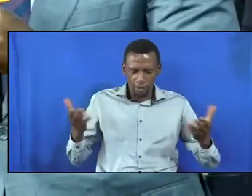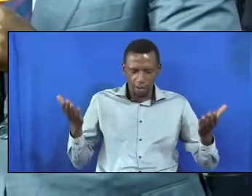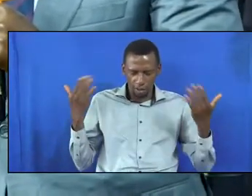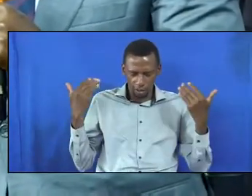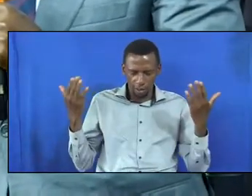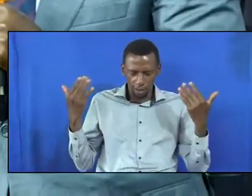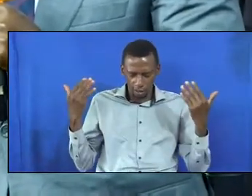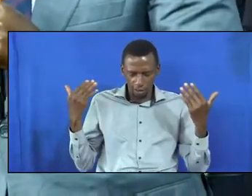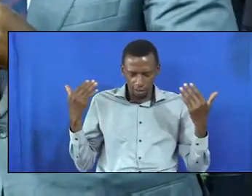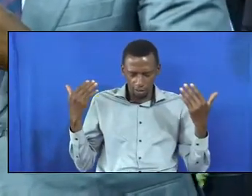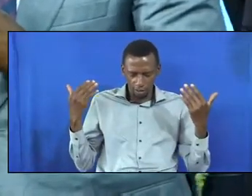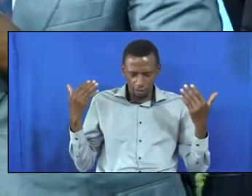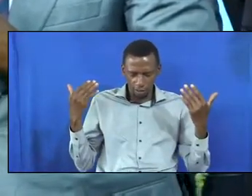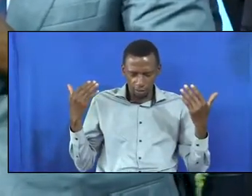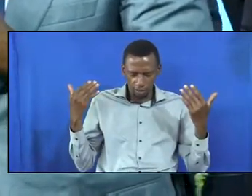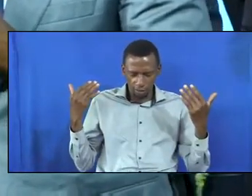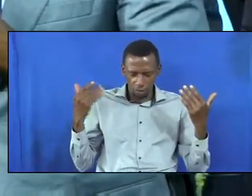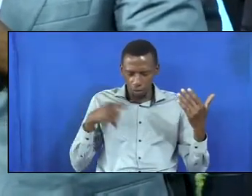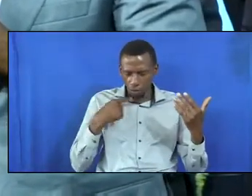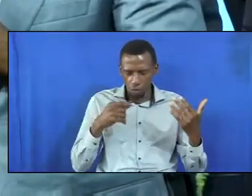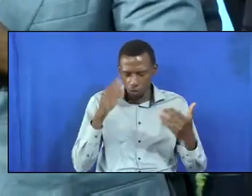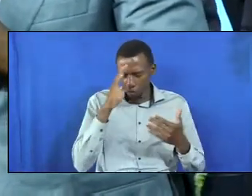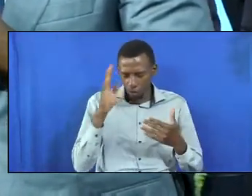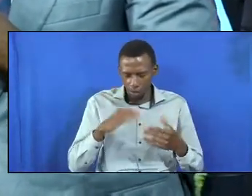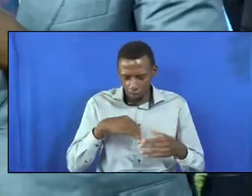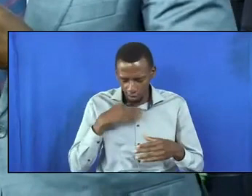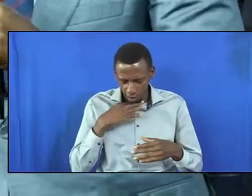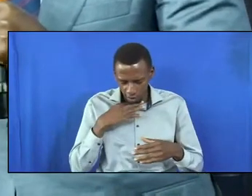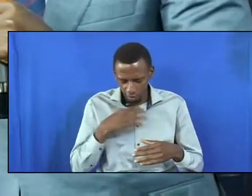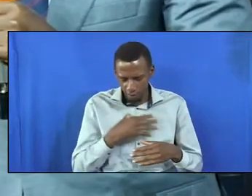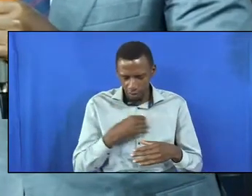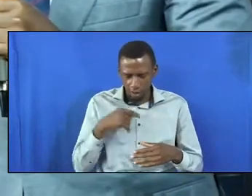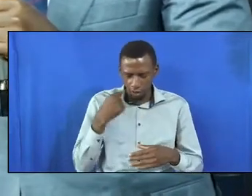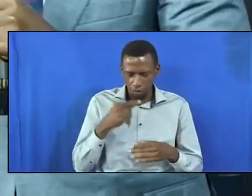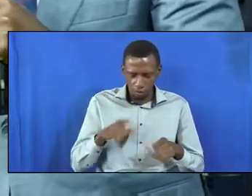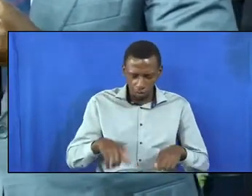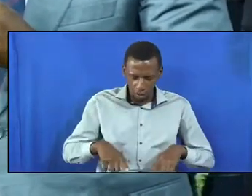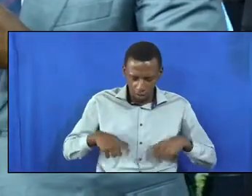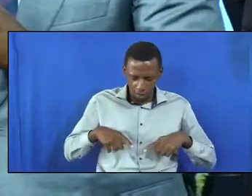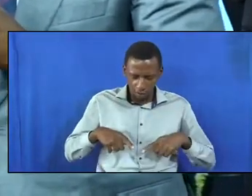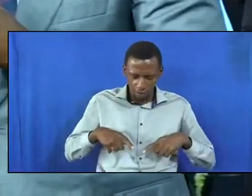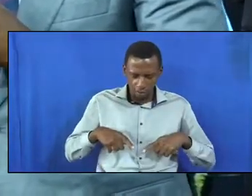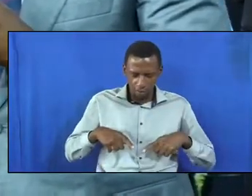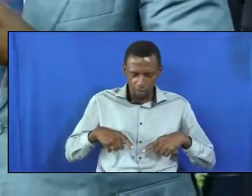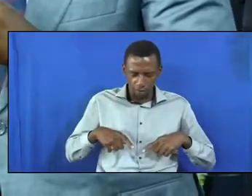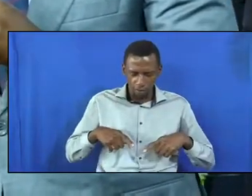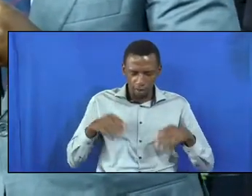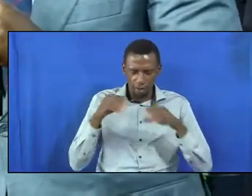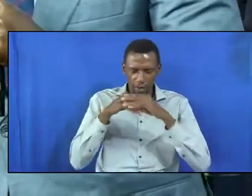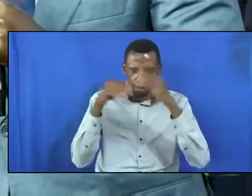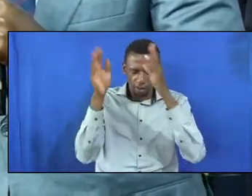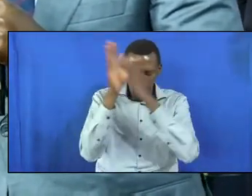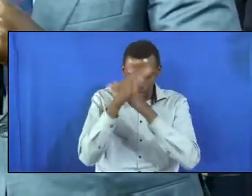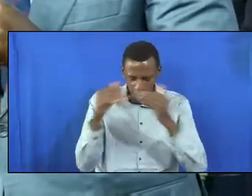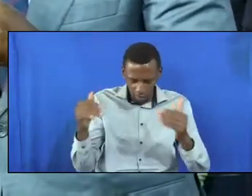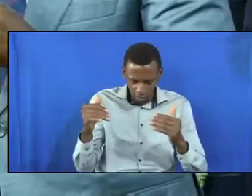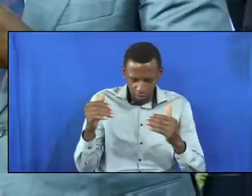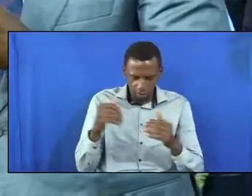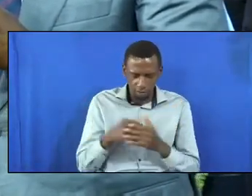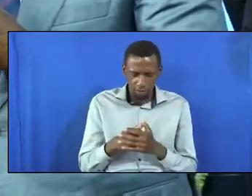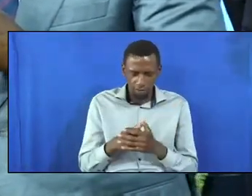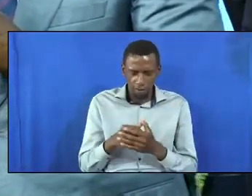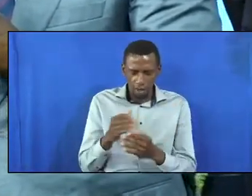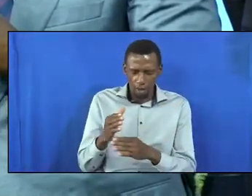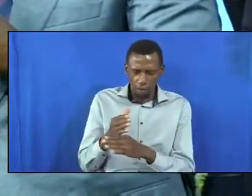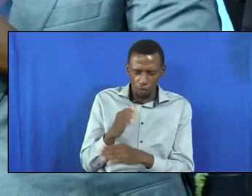eternally, the immortal God, and who lives in an unapproachable light. It's before your